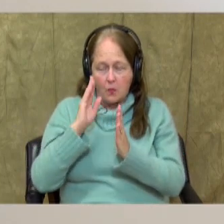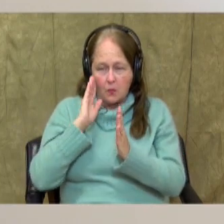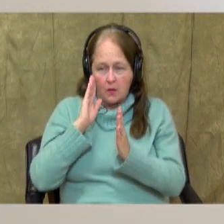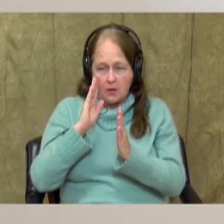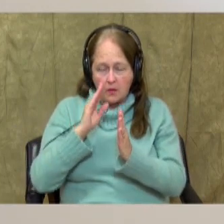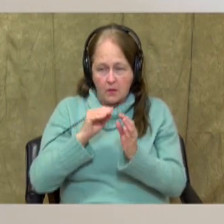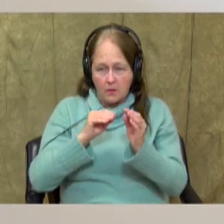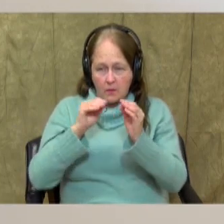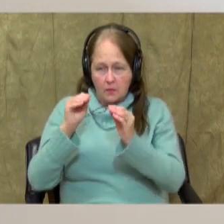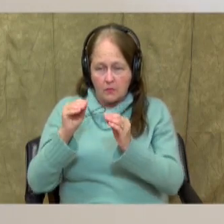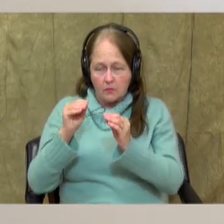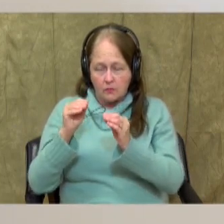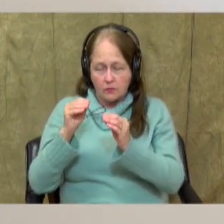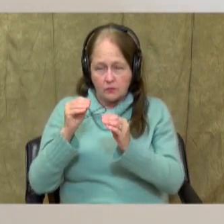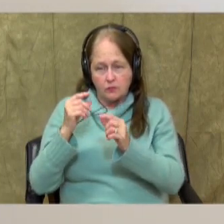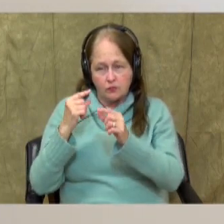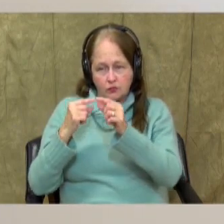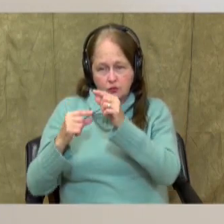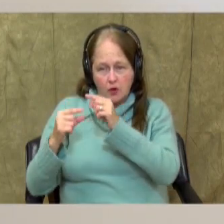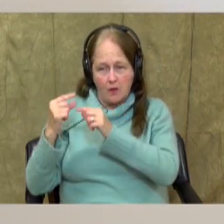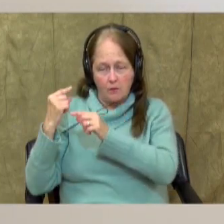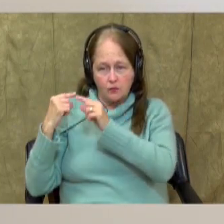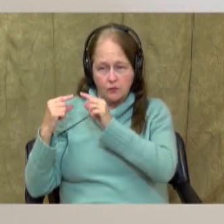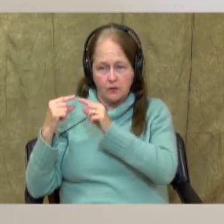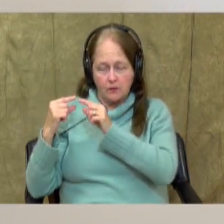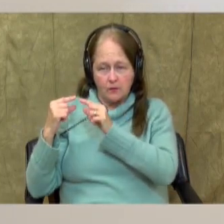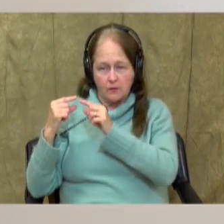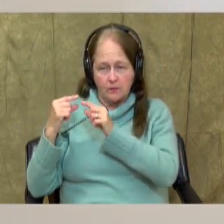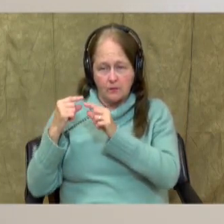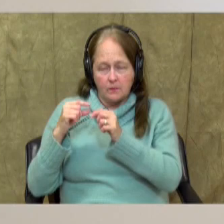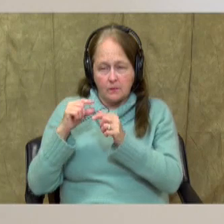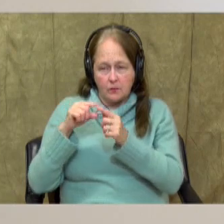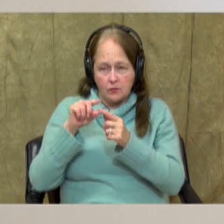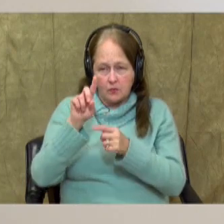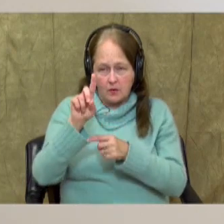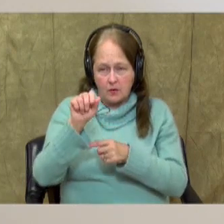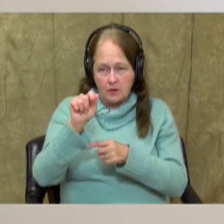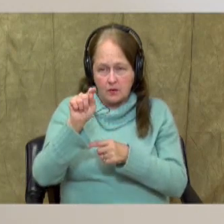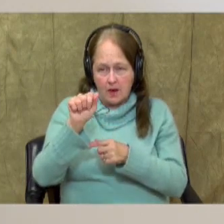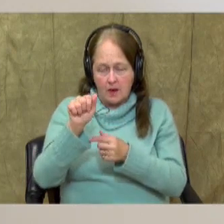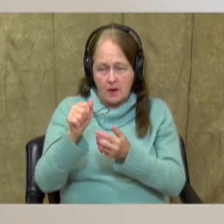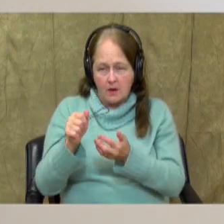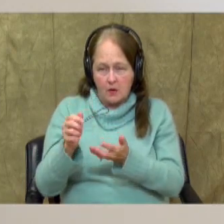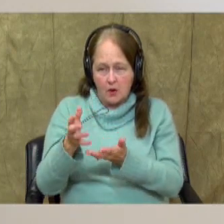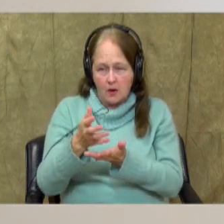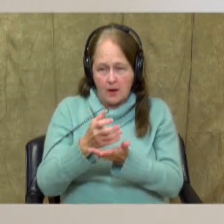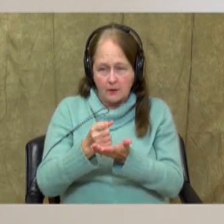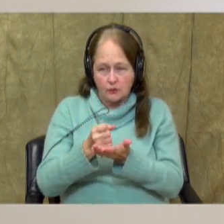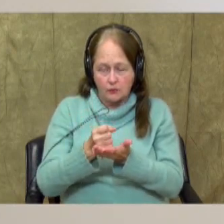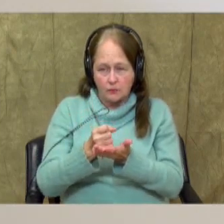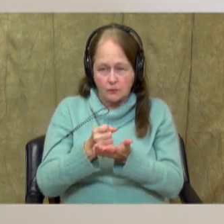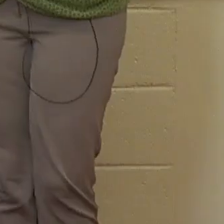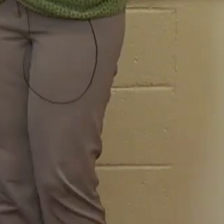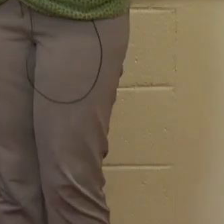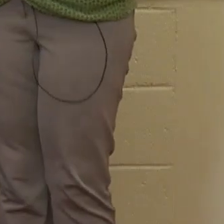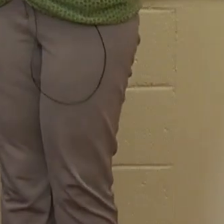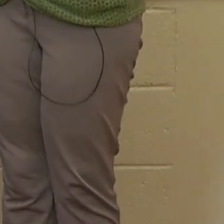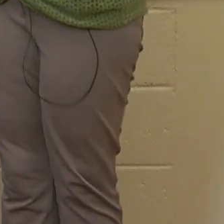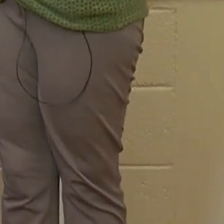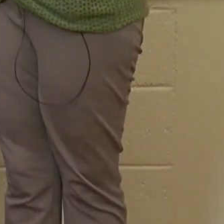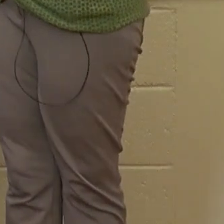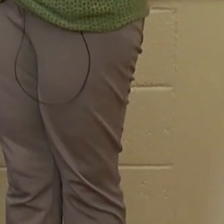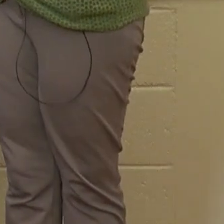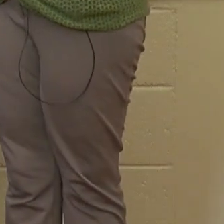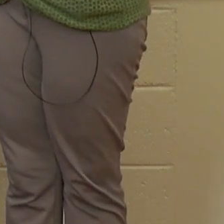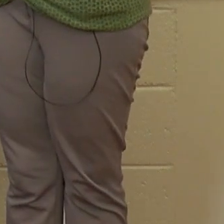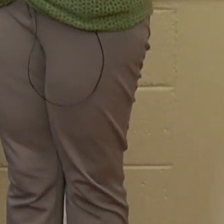step away from geometry for a little bit and we're going to go to data collection. Our first lesson is going to be on statistical